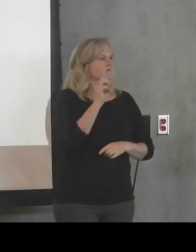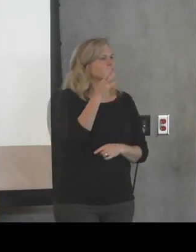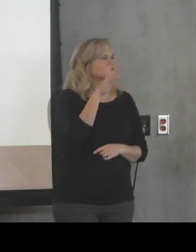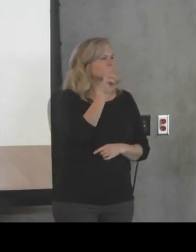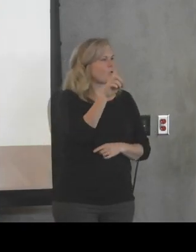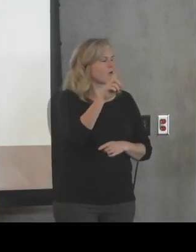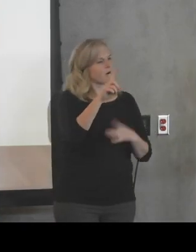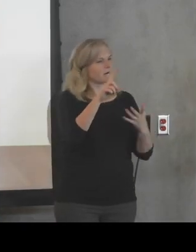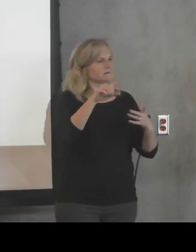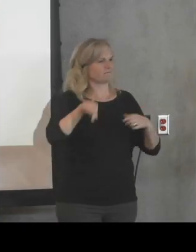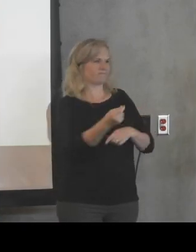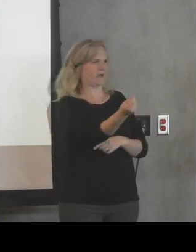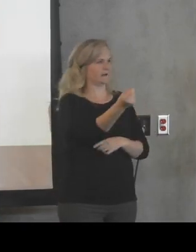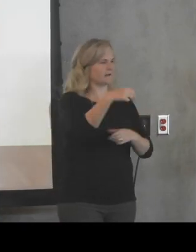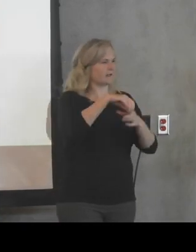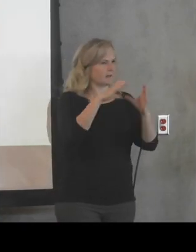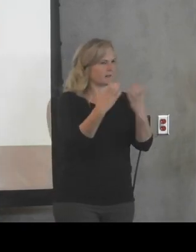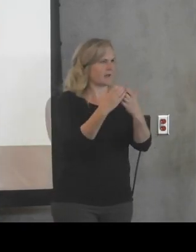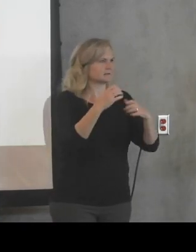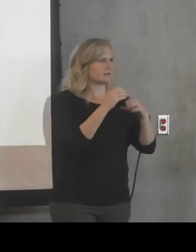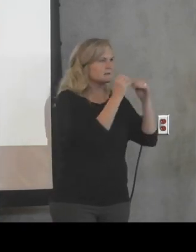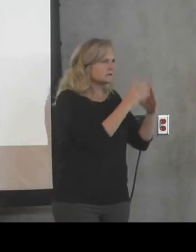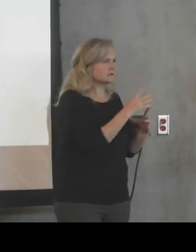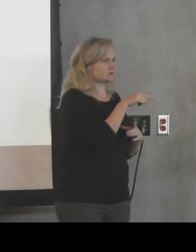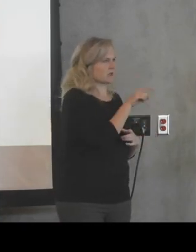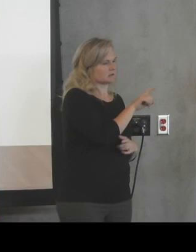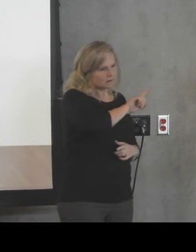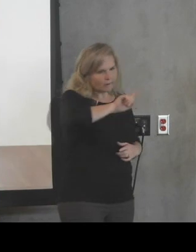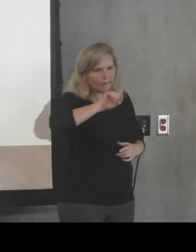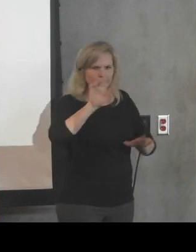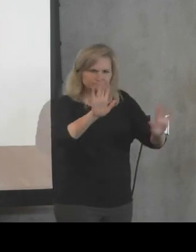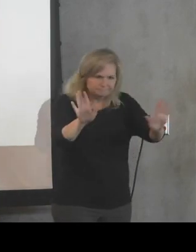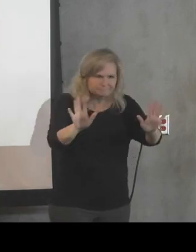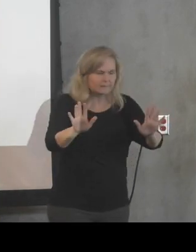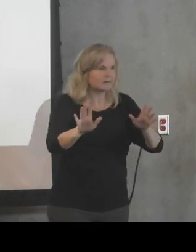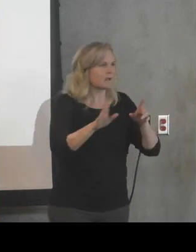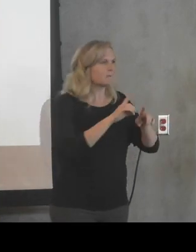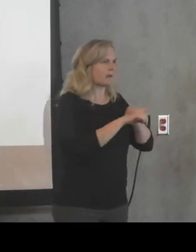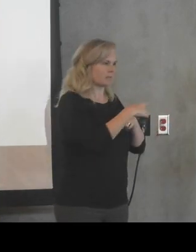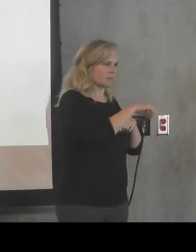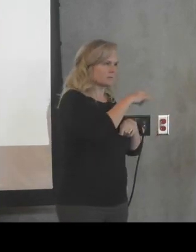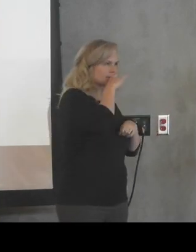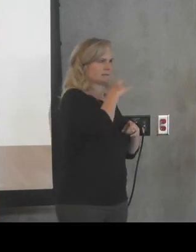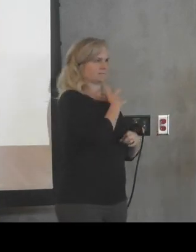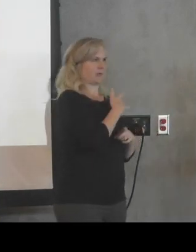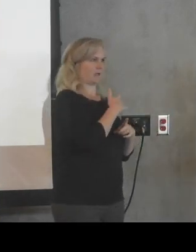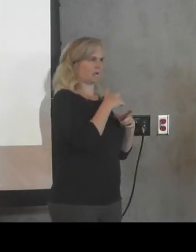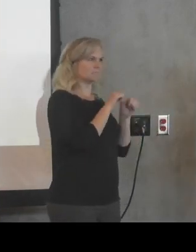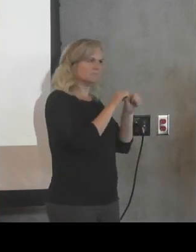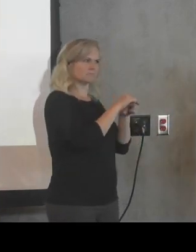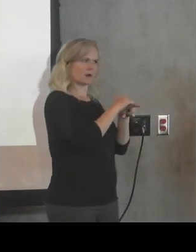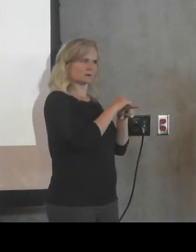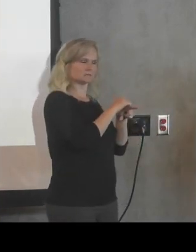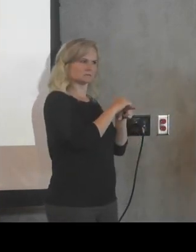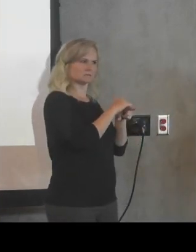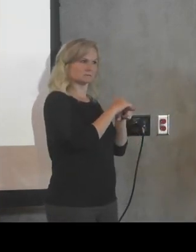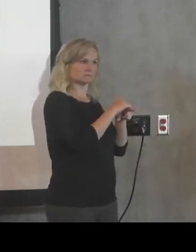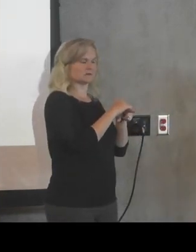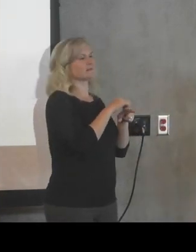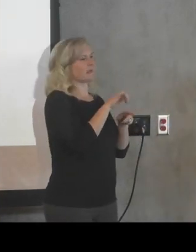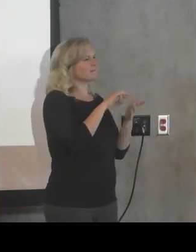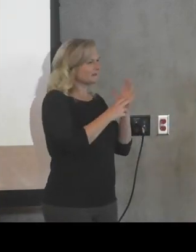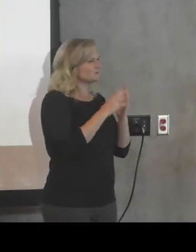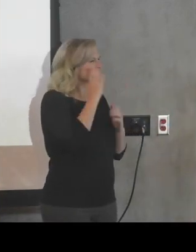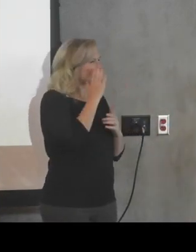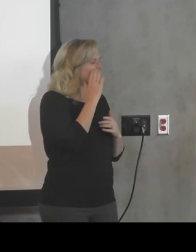how the teacher has to go deal with that. But the kids continue practicing. It's a really great example of everyday classrooms and the chaos that